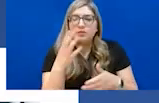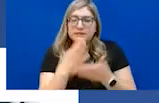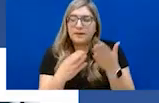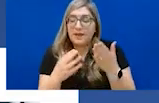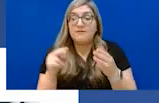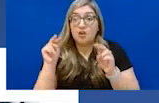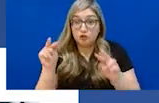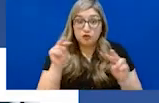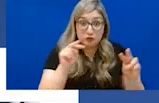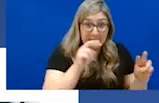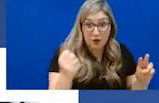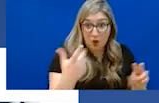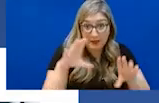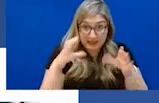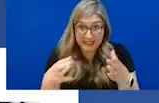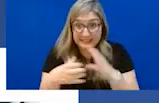They still are not named the same.